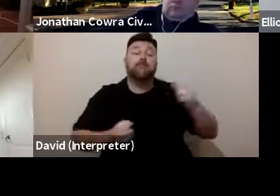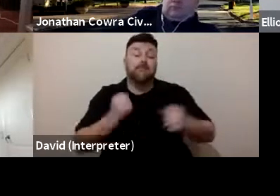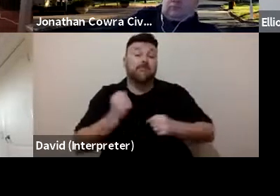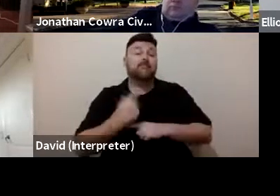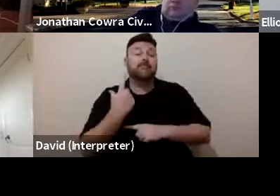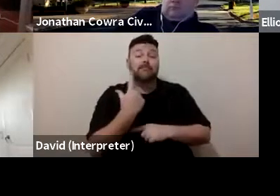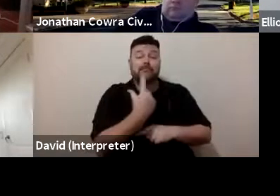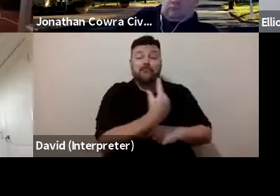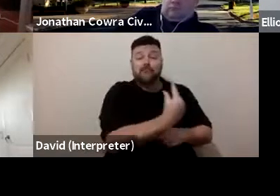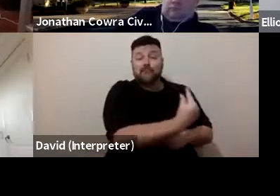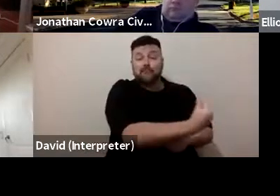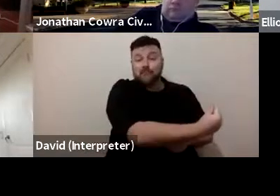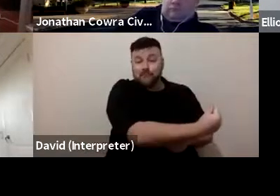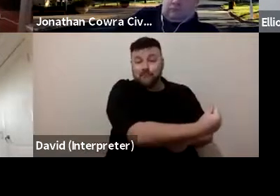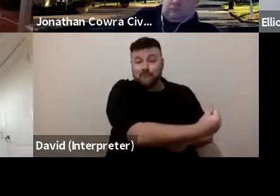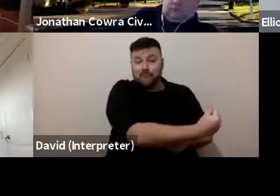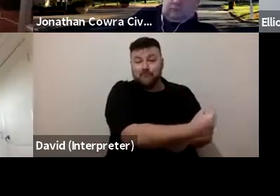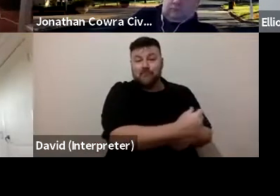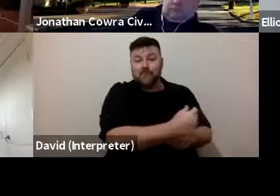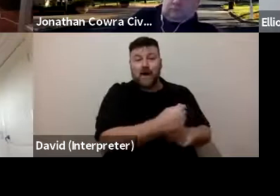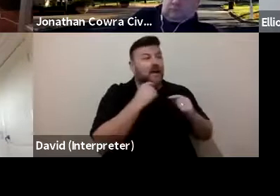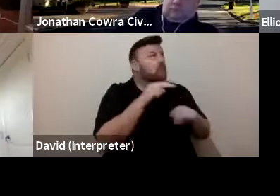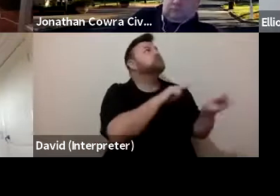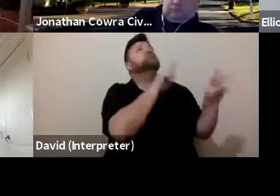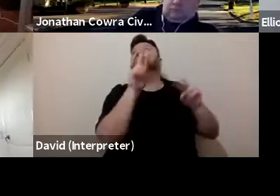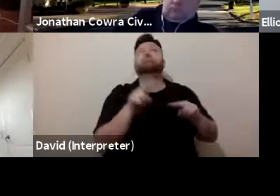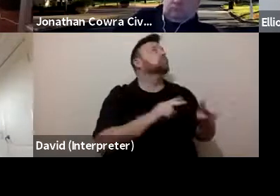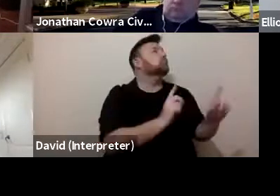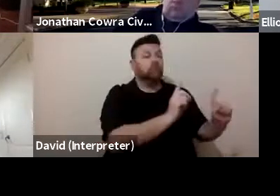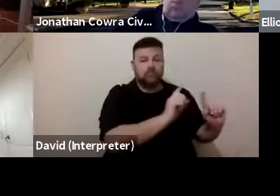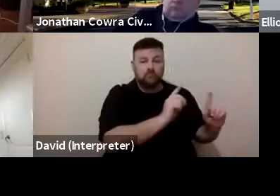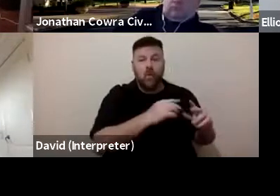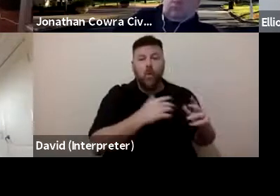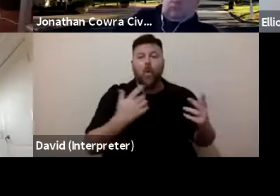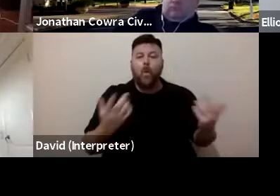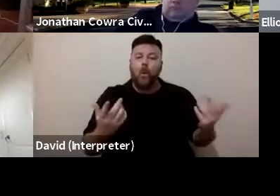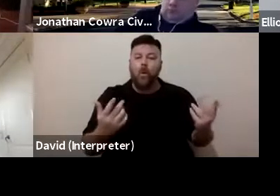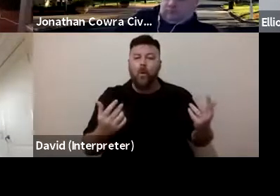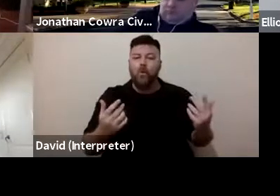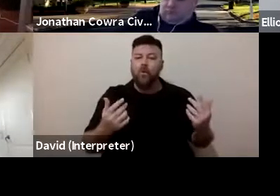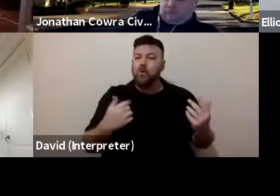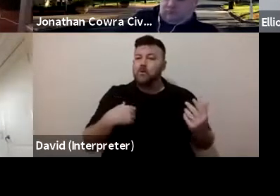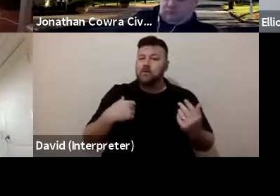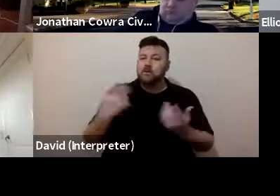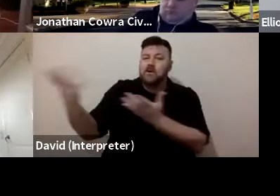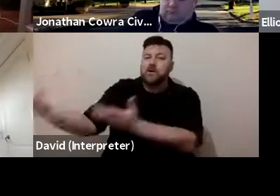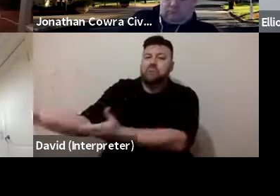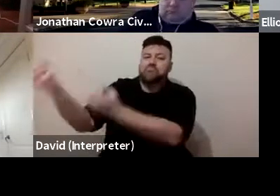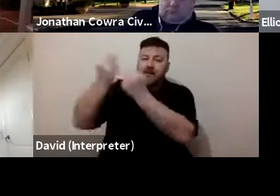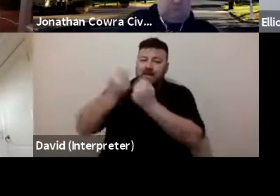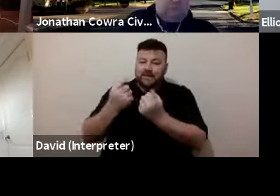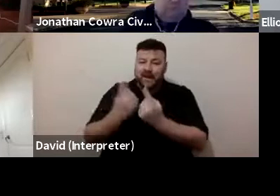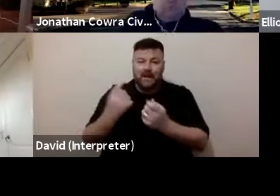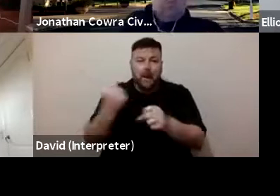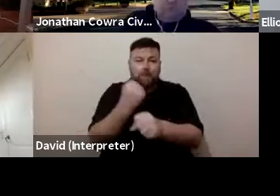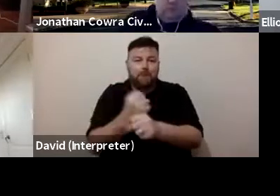area and really then focusing on what was around you or bringing a piece of like something, making things together, where